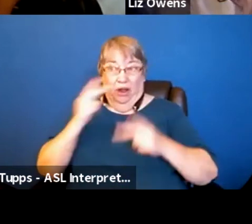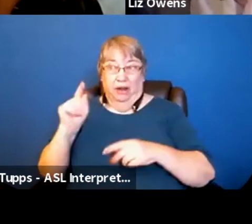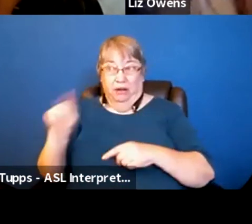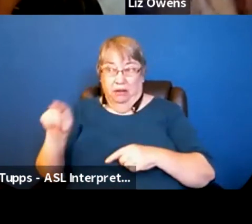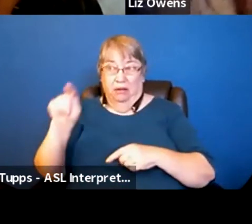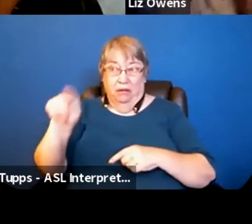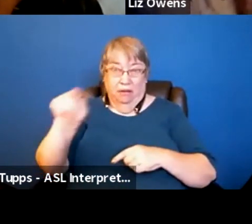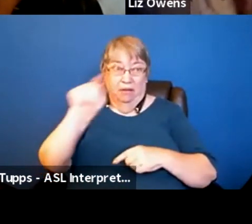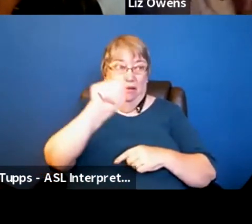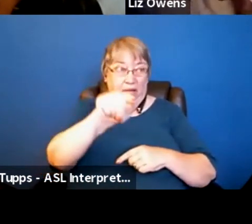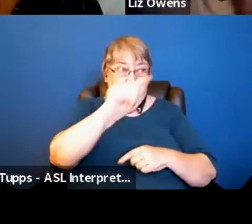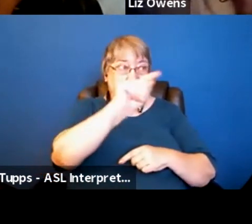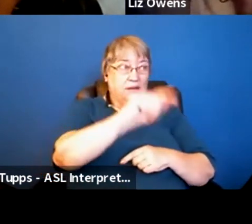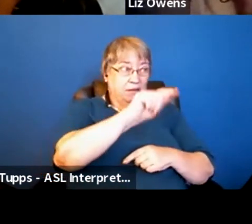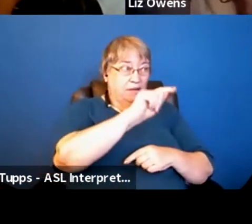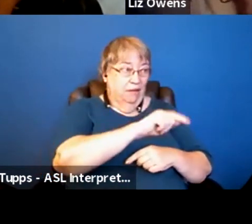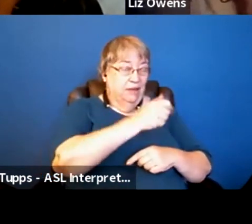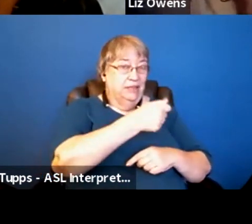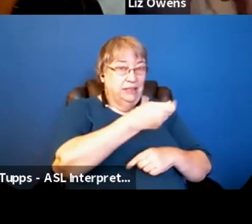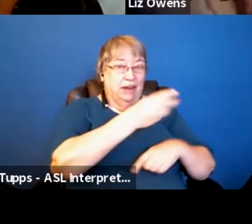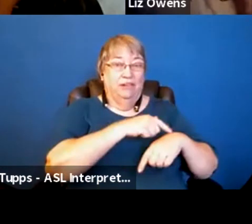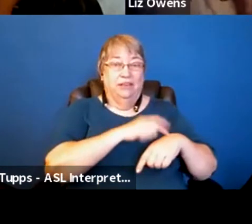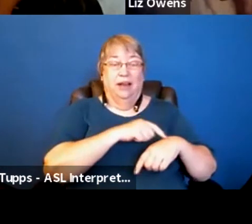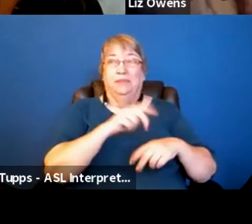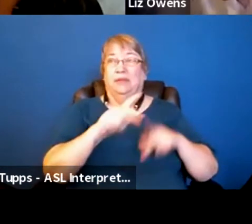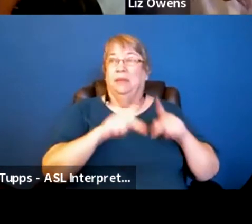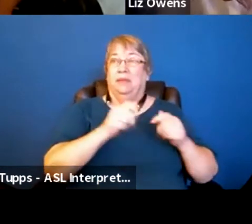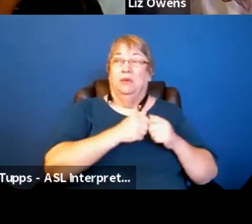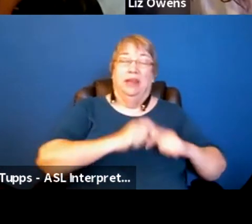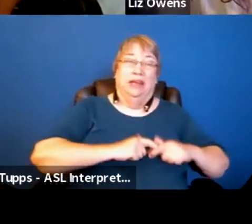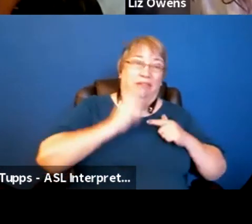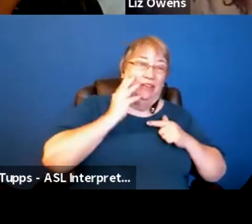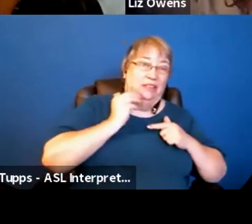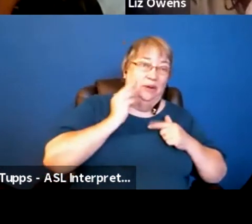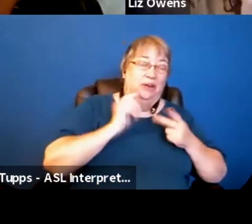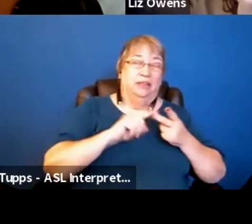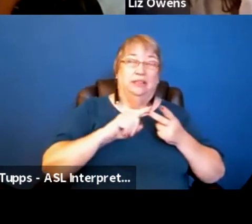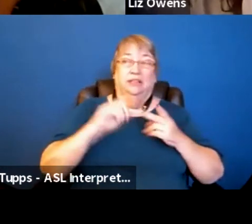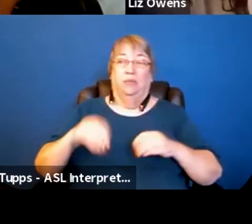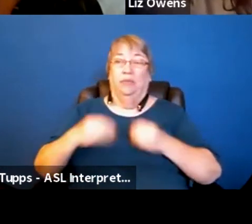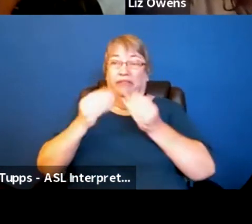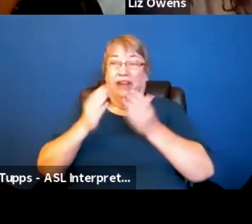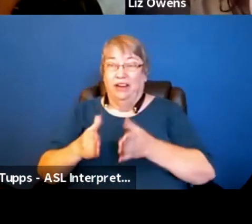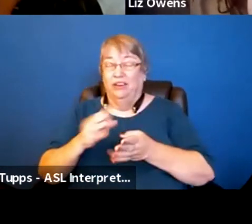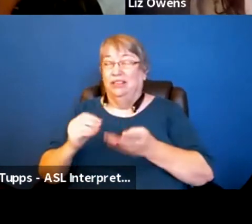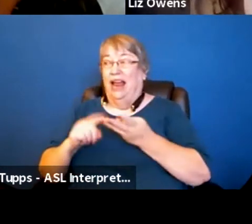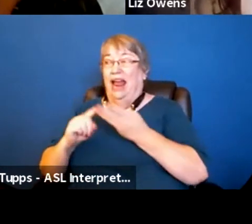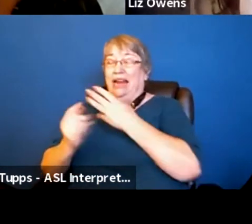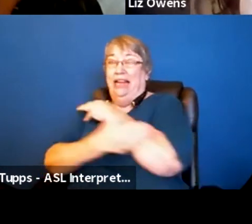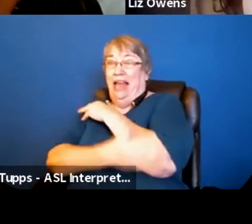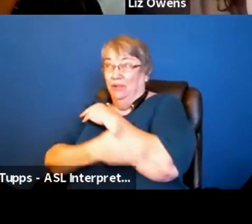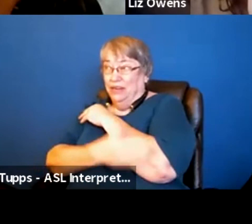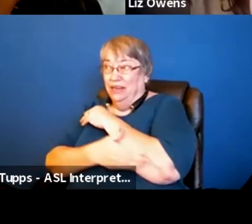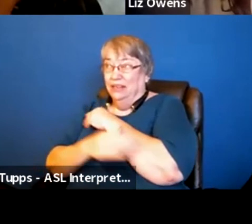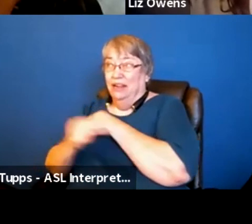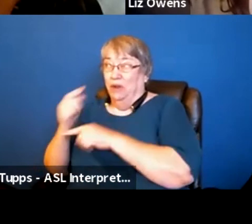So say, for example, between individuals with lived experience, providers, and counties. We definitely tried to take the